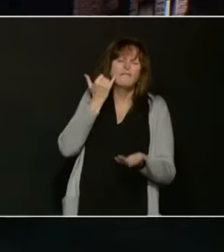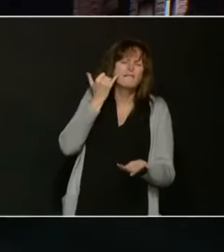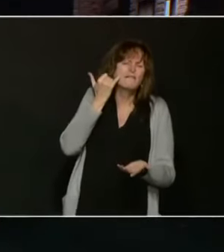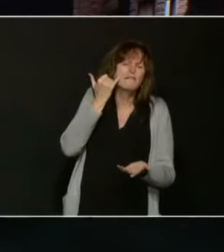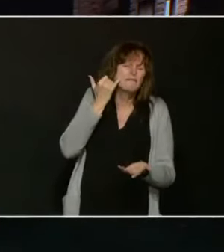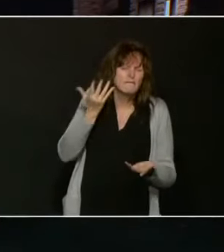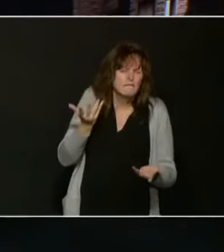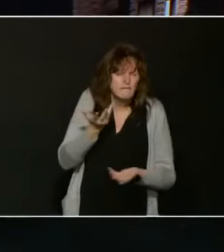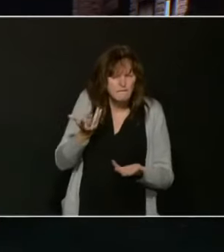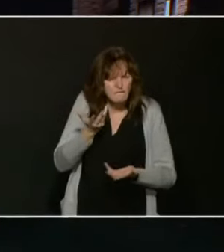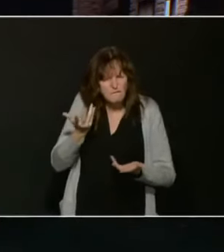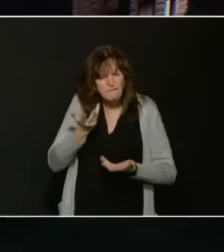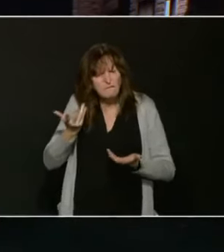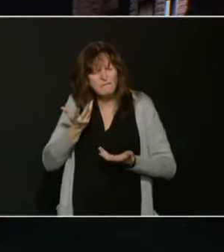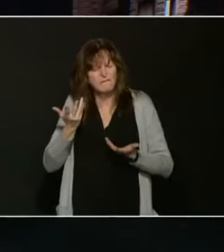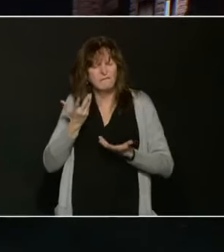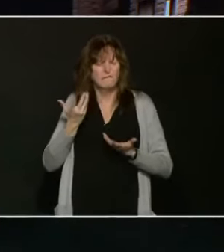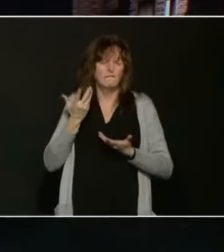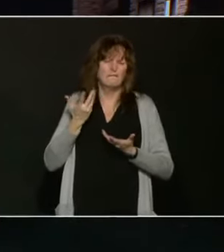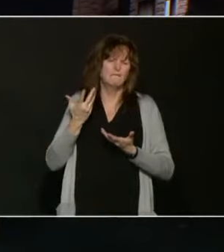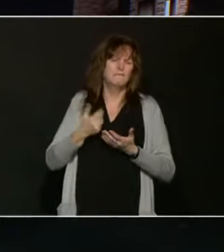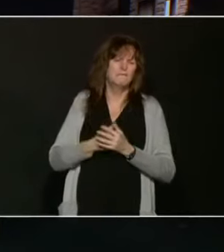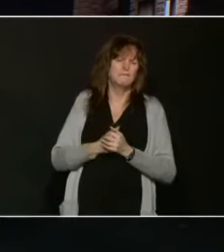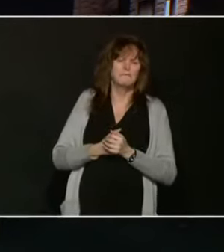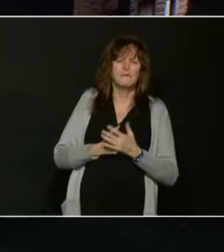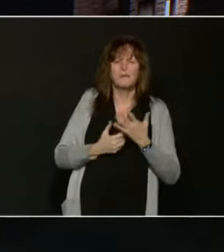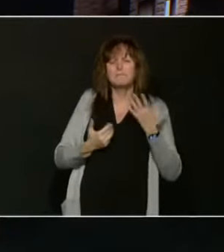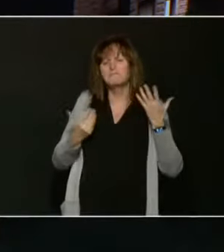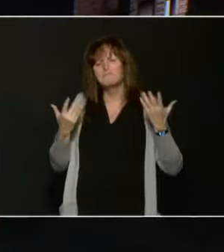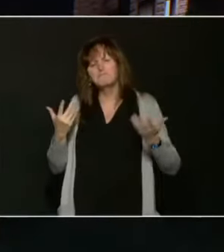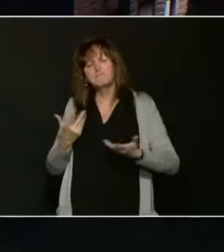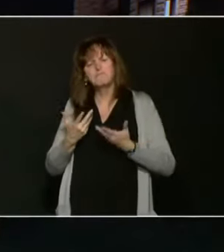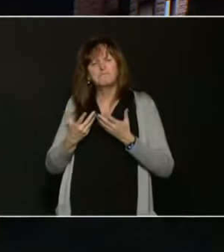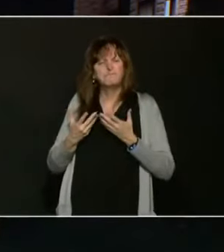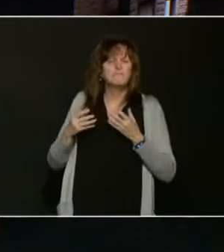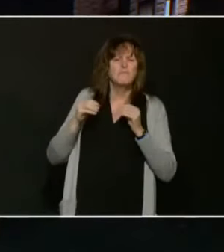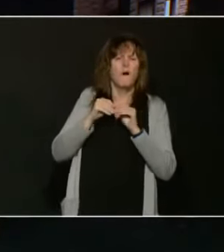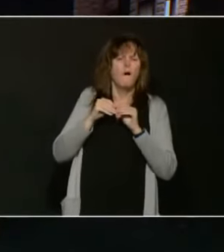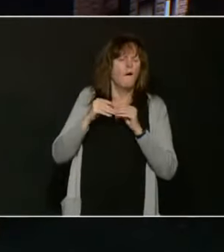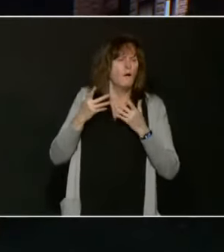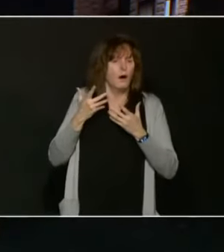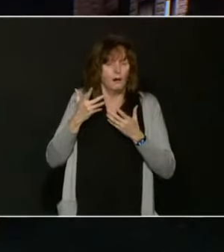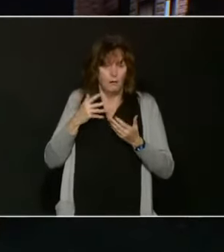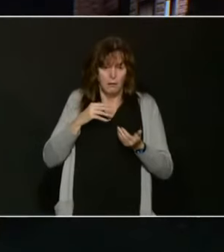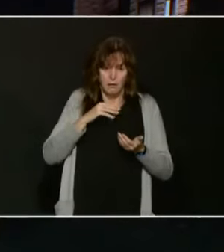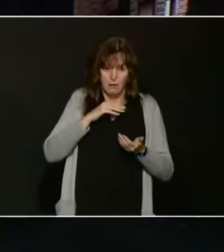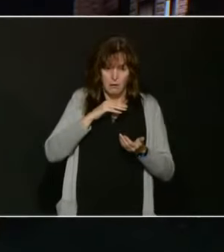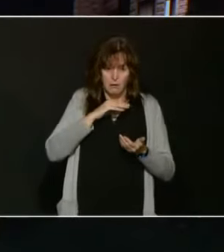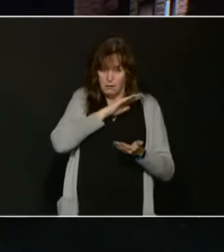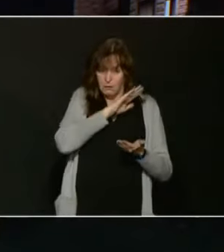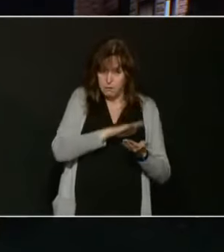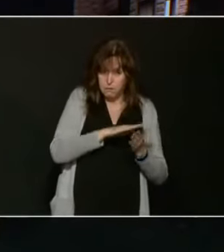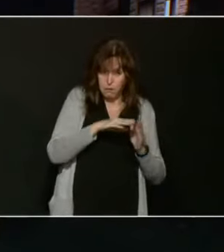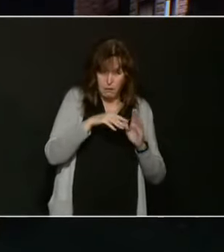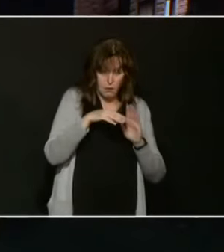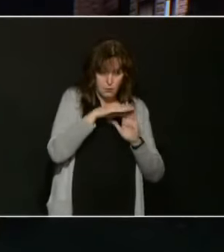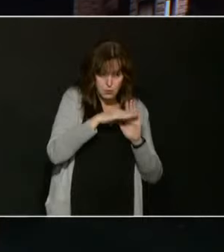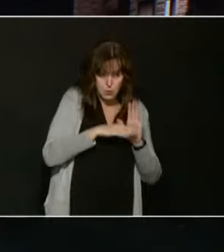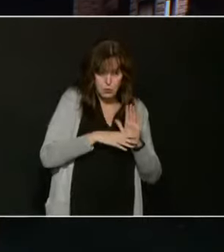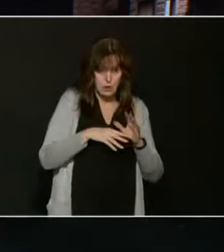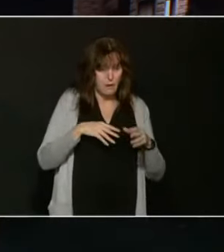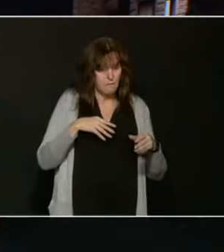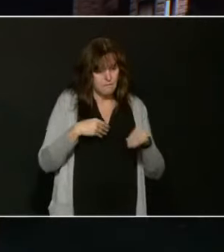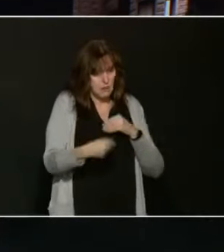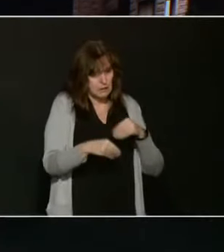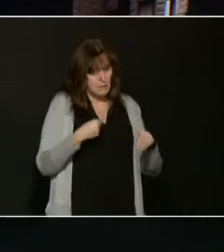a result of a more widespread loosening of public health measures, that implies that would happen